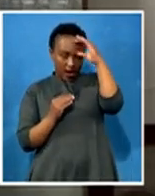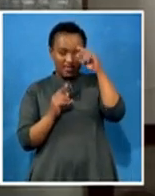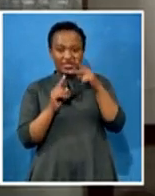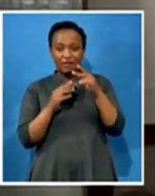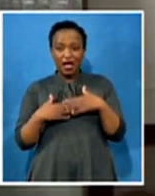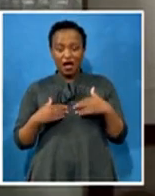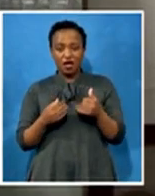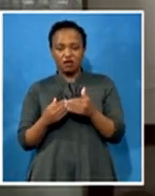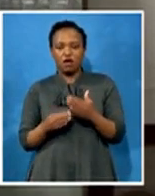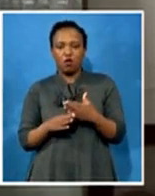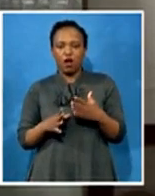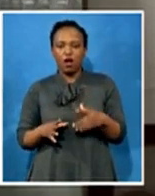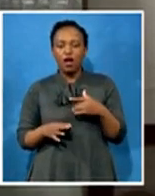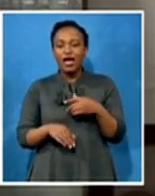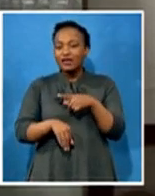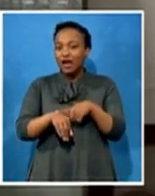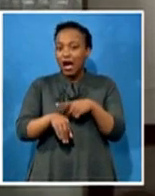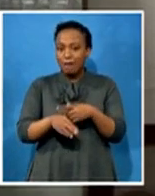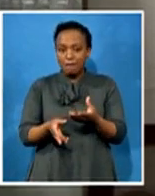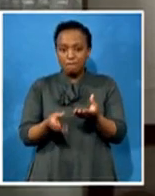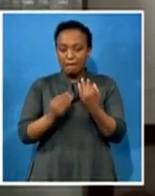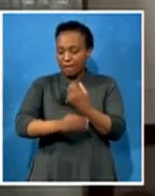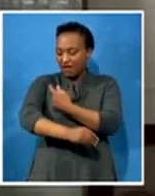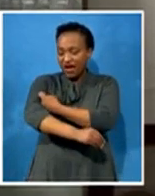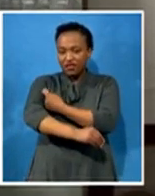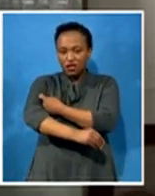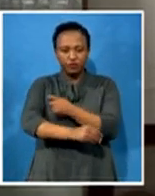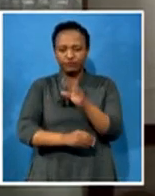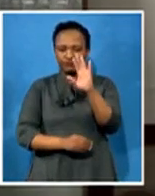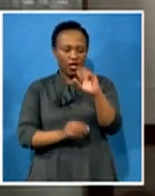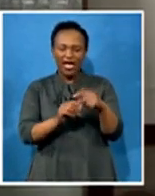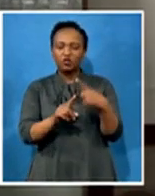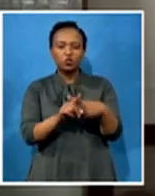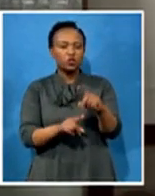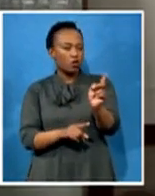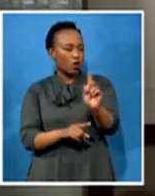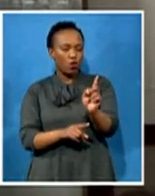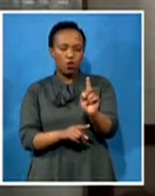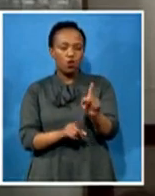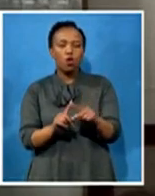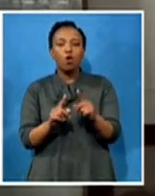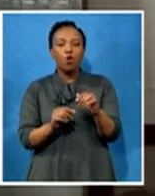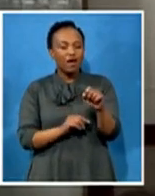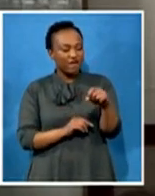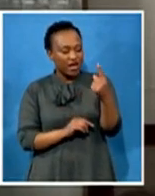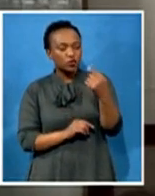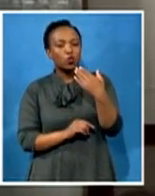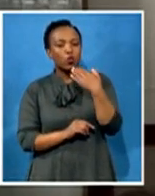no ifs, no buts. We're putting governments on notice now that nurses and healthcare workers must